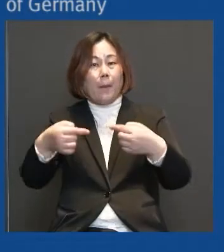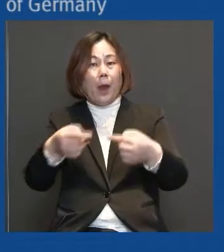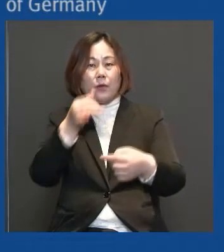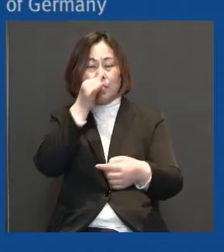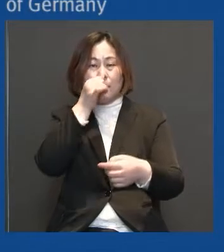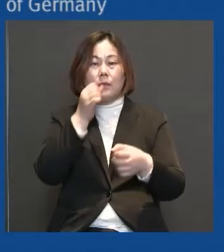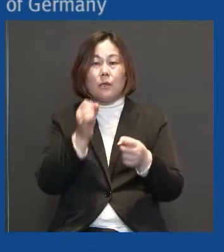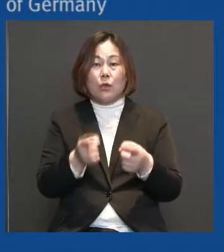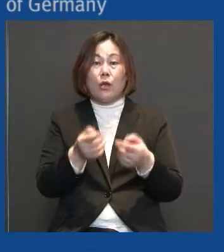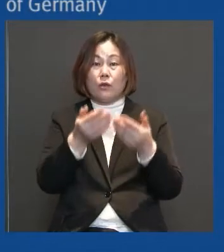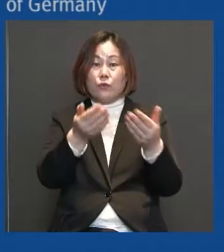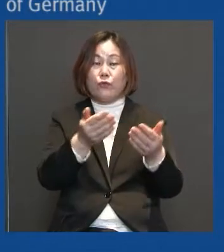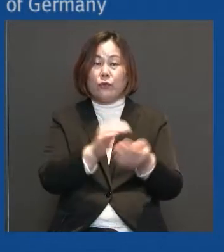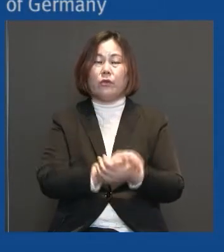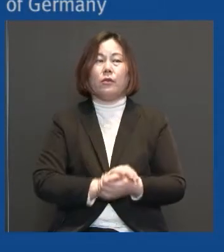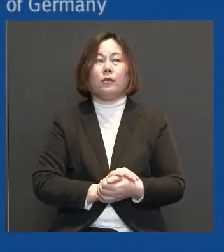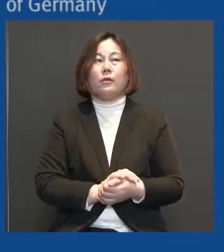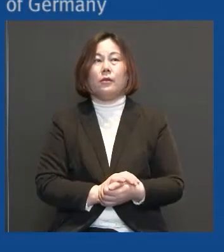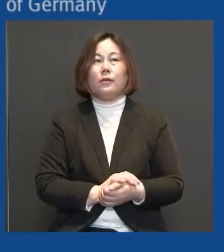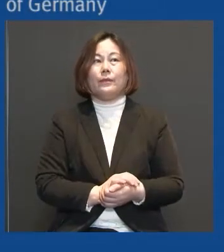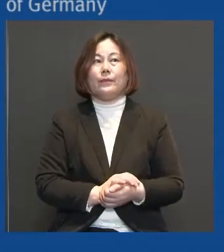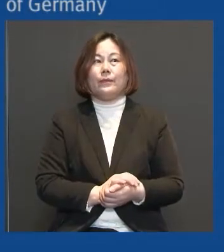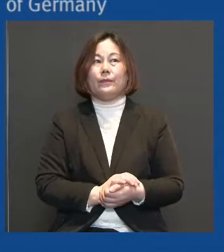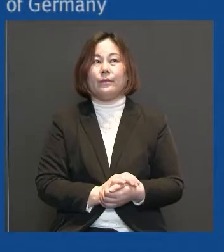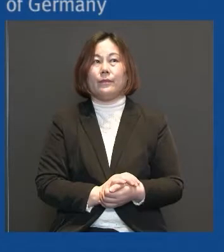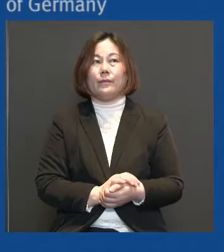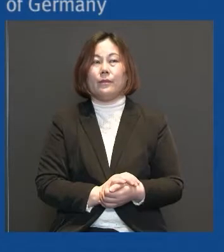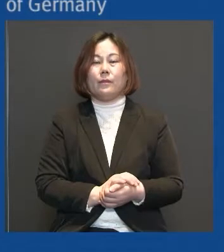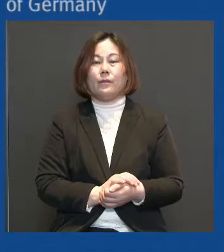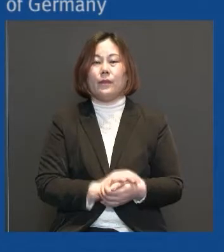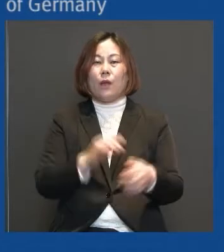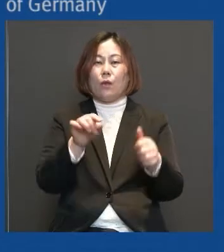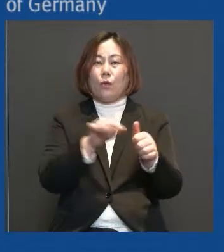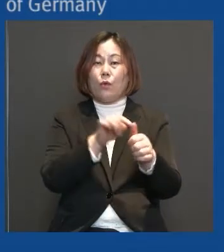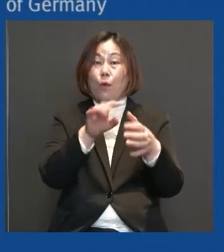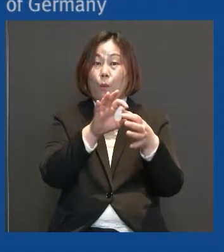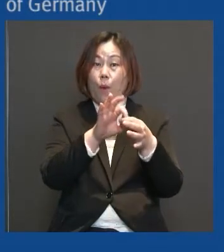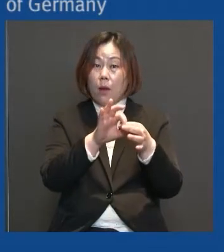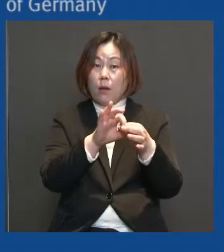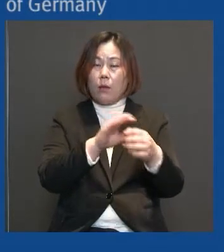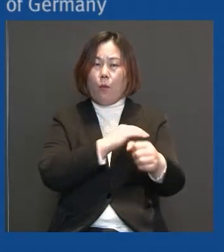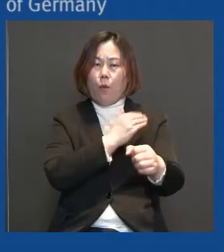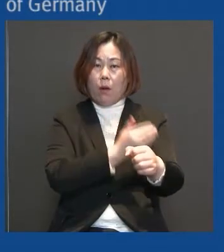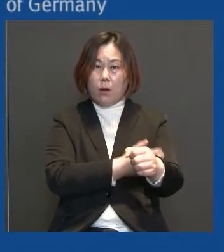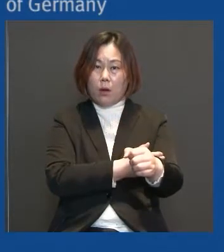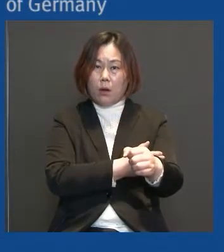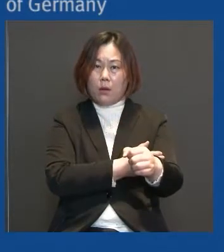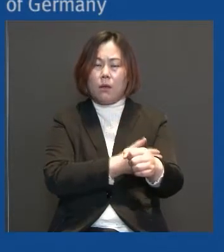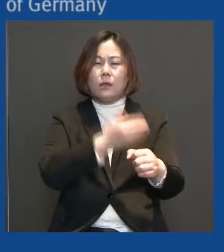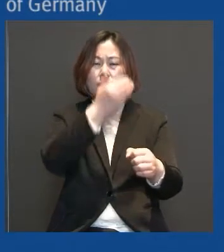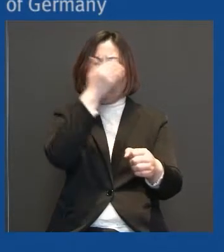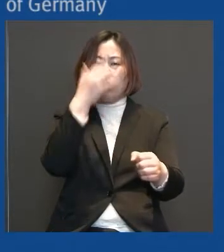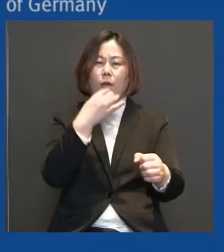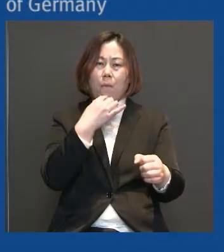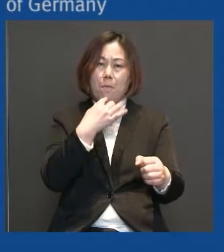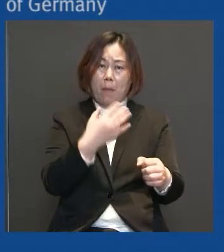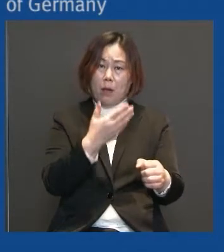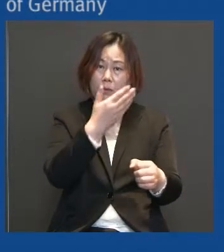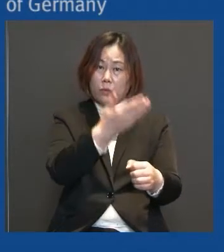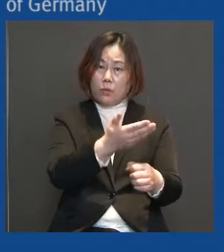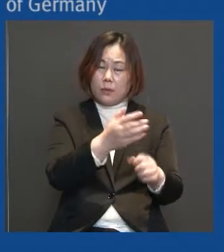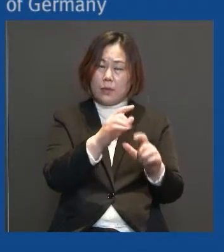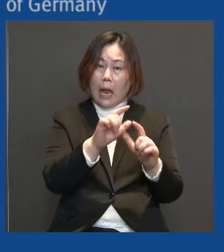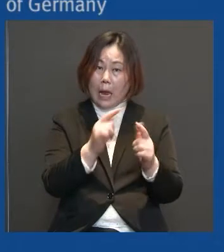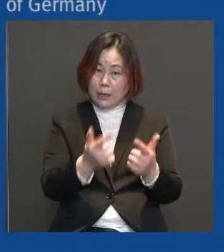population aging, the right to education is not limited to children or to young adults, and it does not end with mid-adulthood